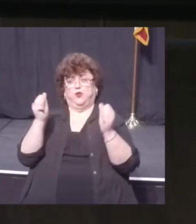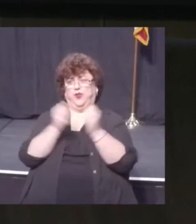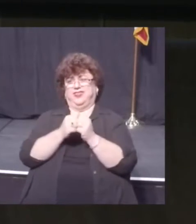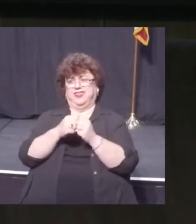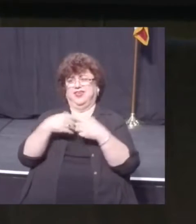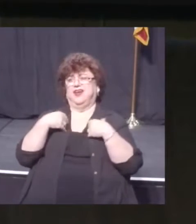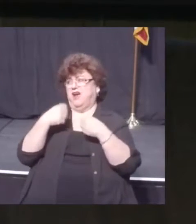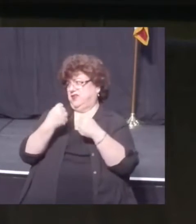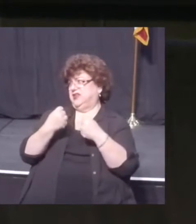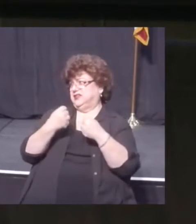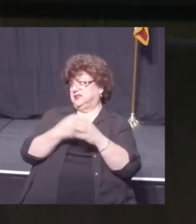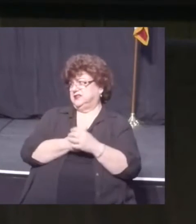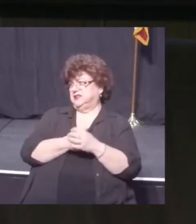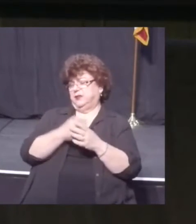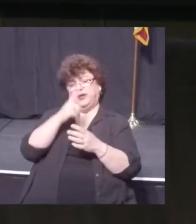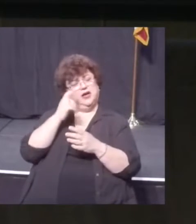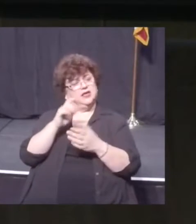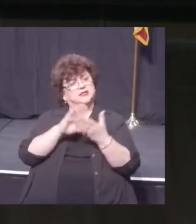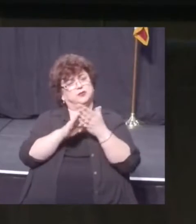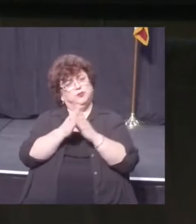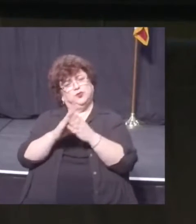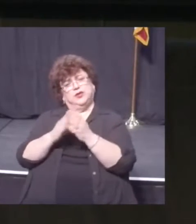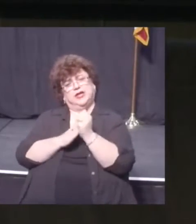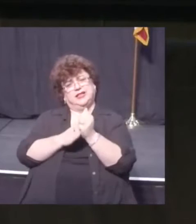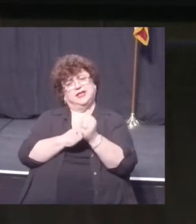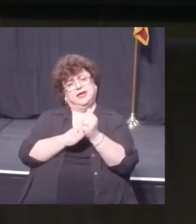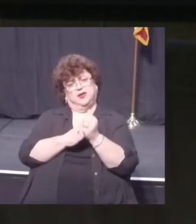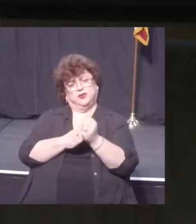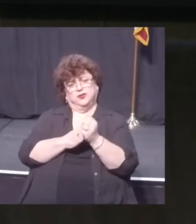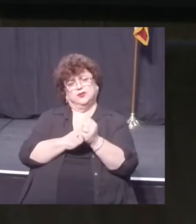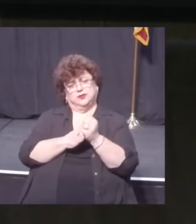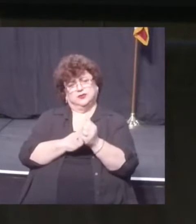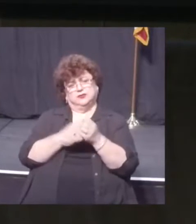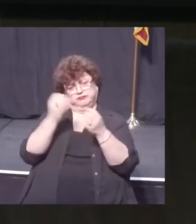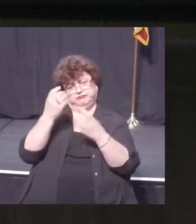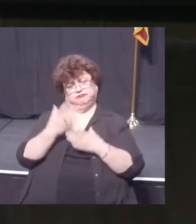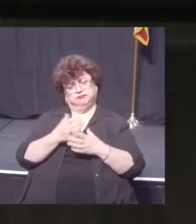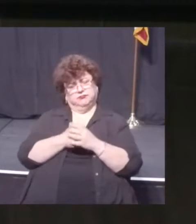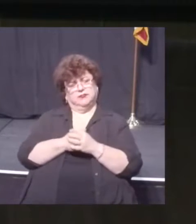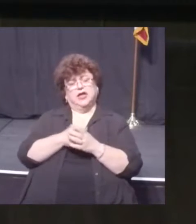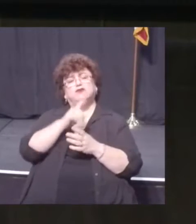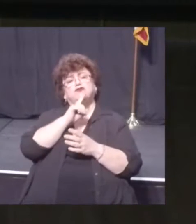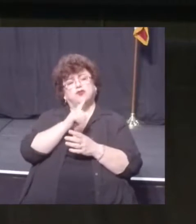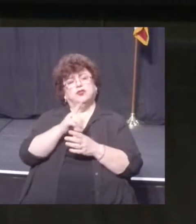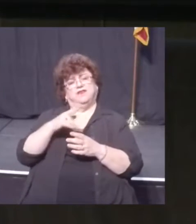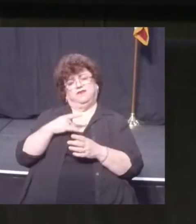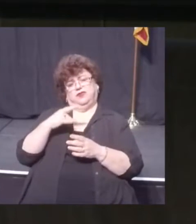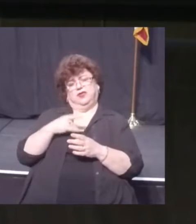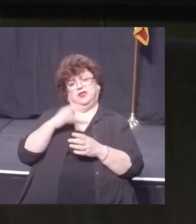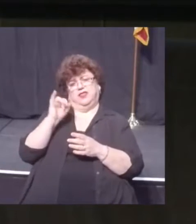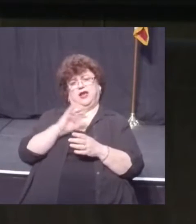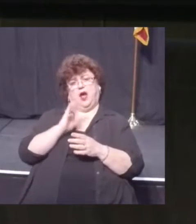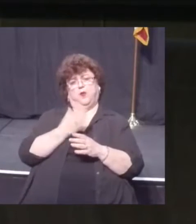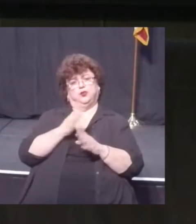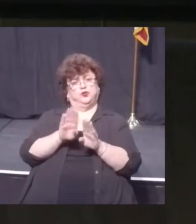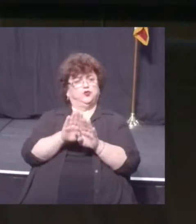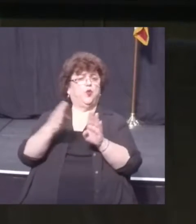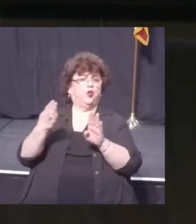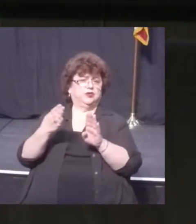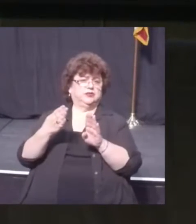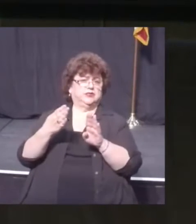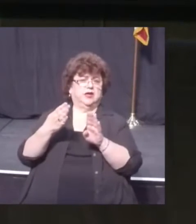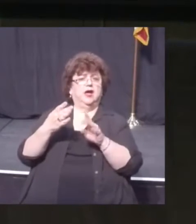with confidence because community leaders have told me so. They truly sense that our doors,